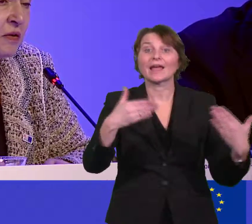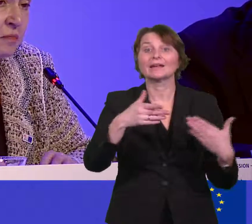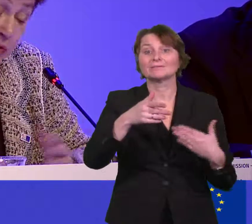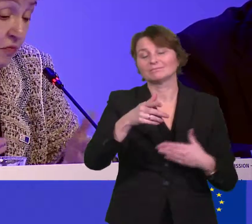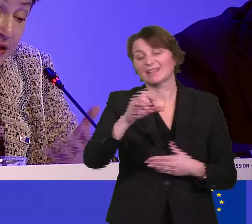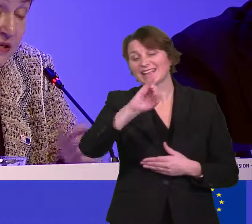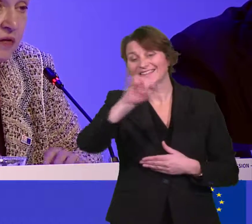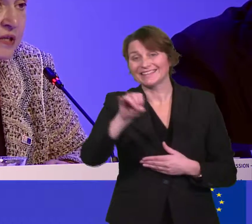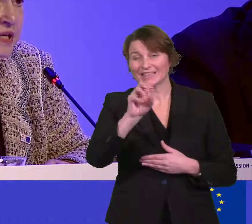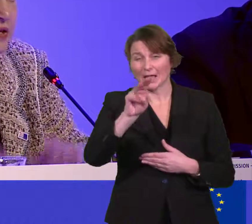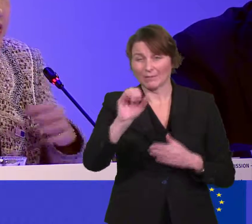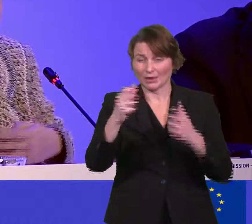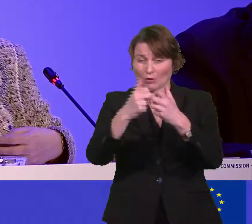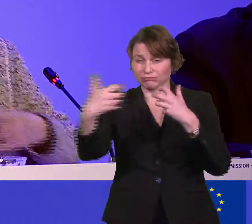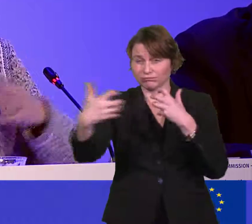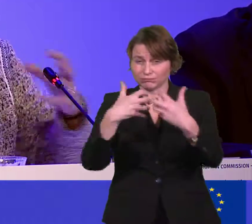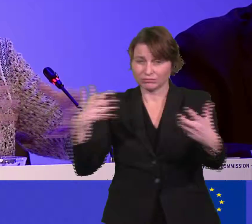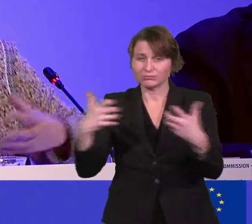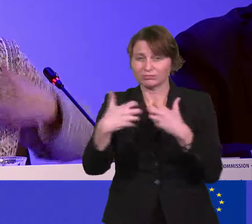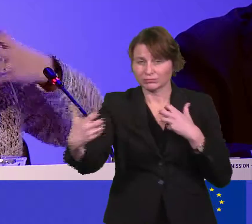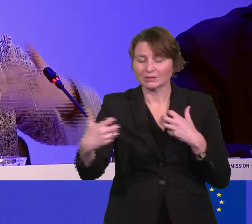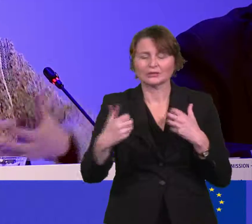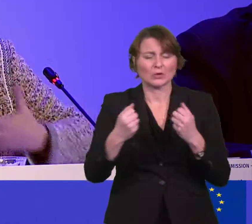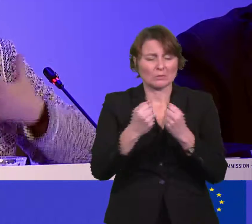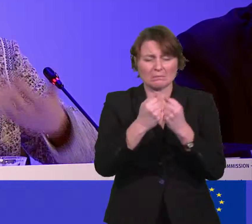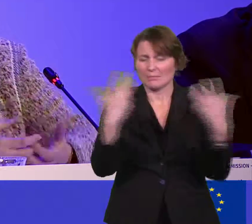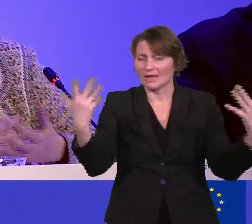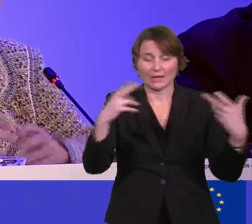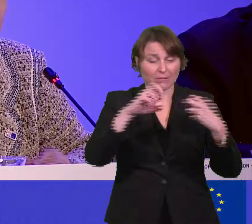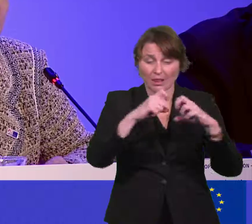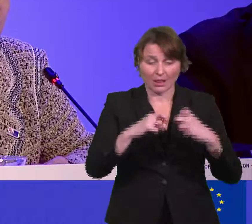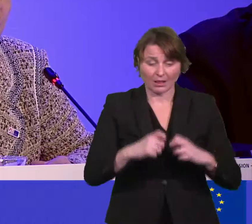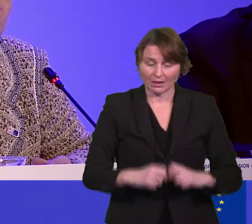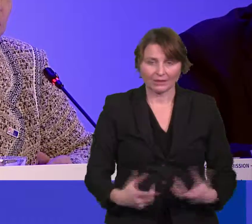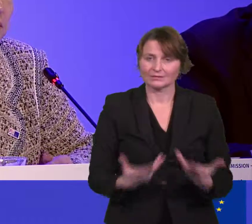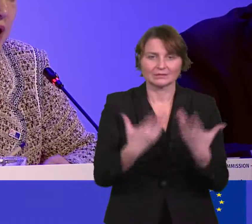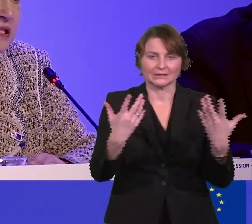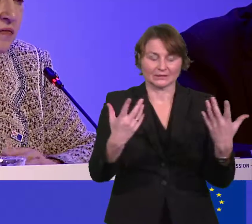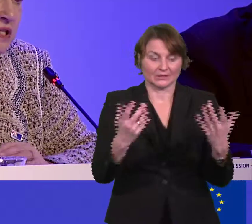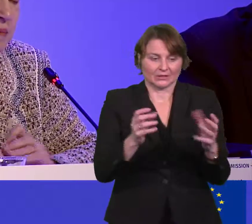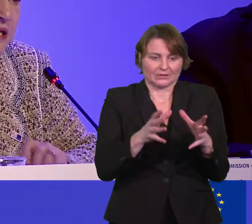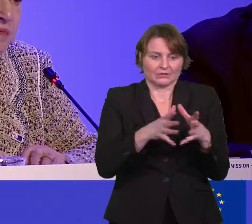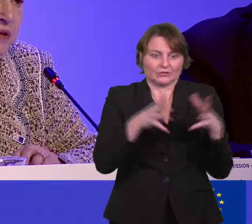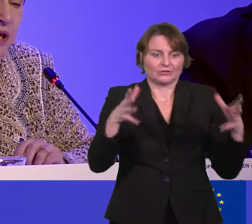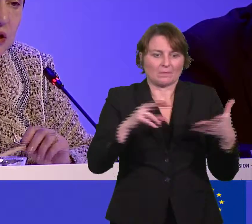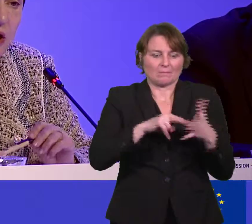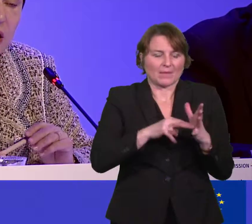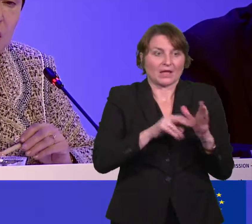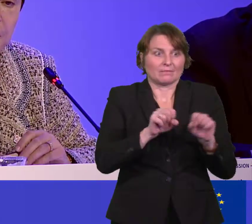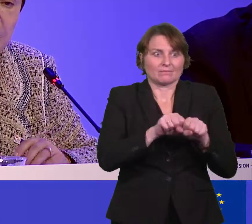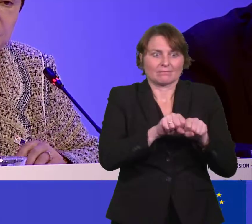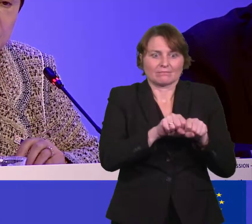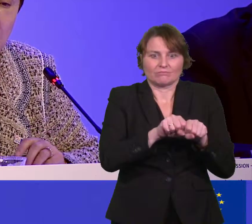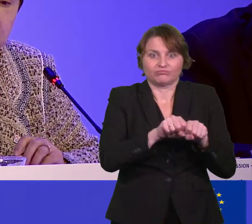still facing very serious difficulties. This is generating a massive displacement.